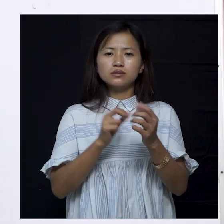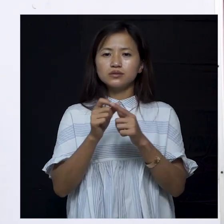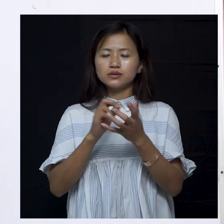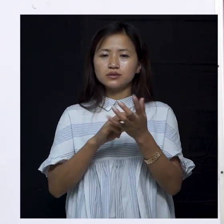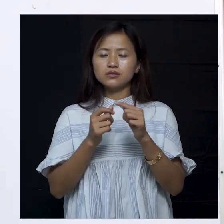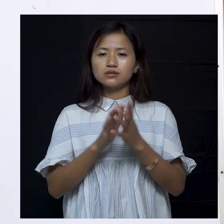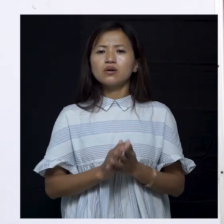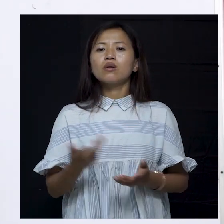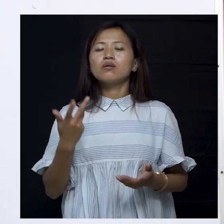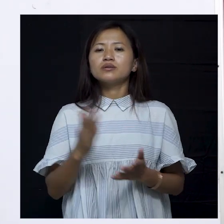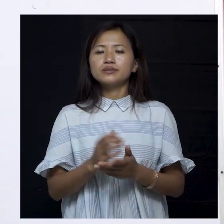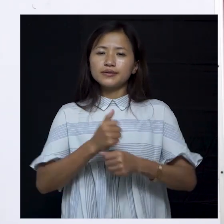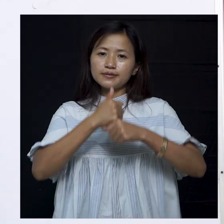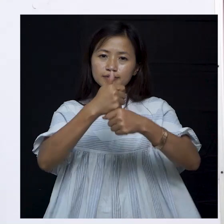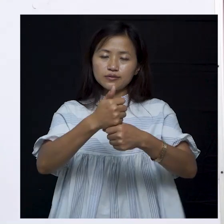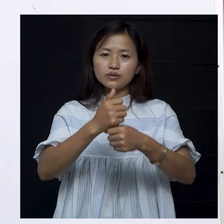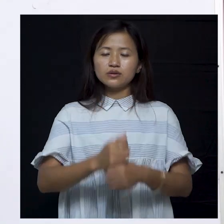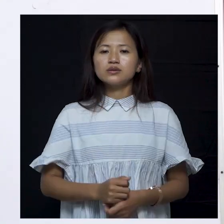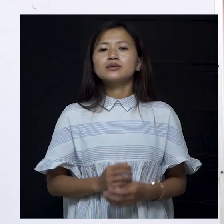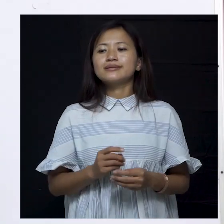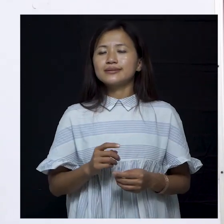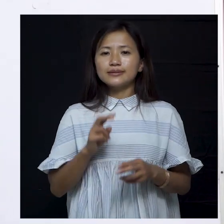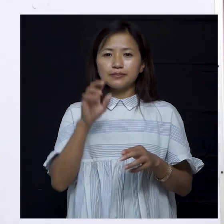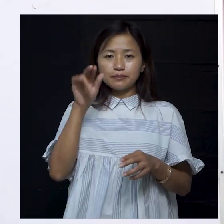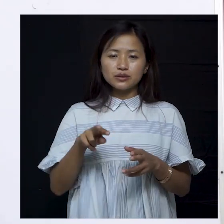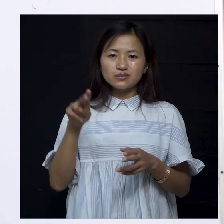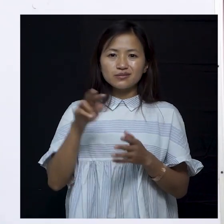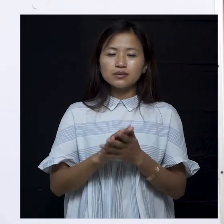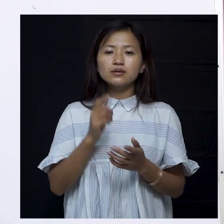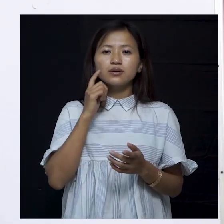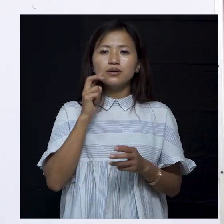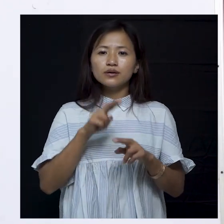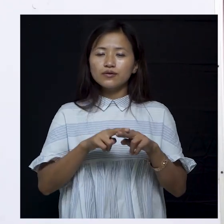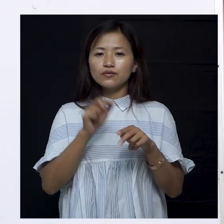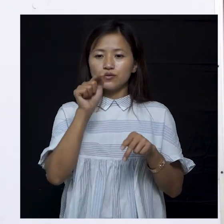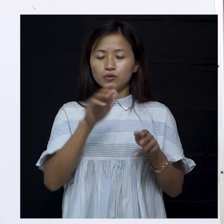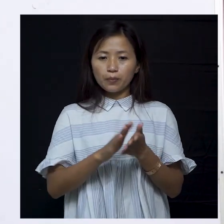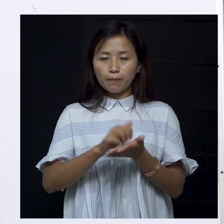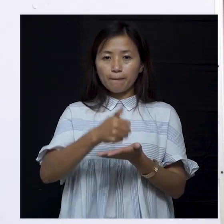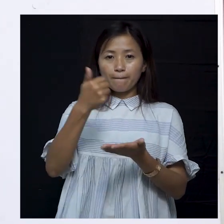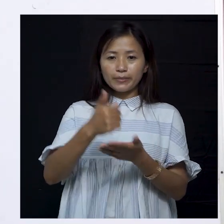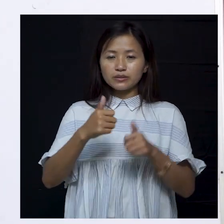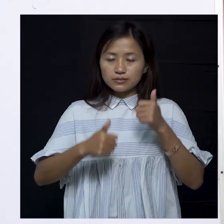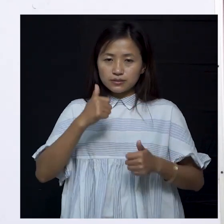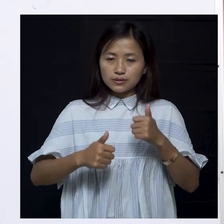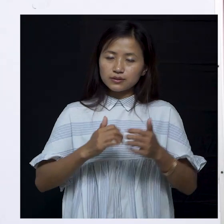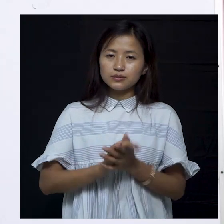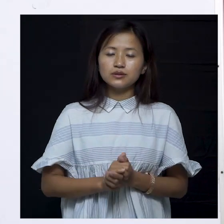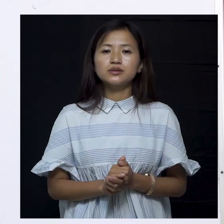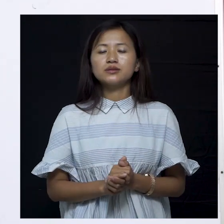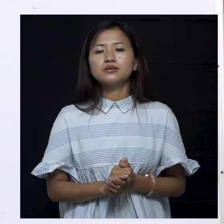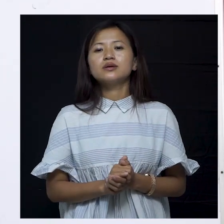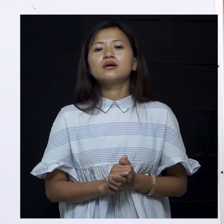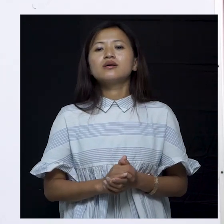going to get a gift? That is, if you pass the examination. Okay? So all adverb clause of condition